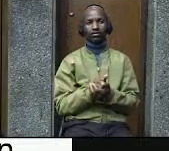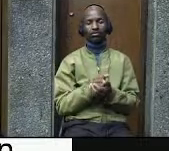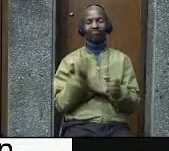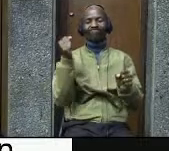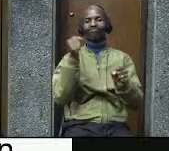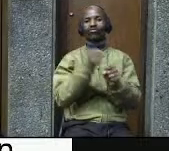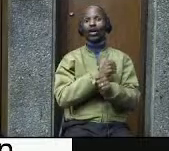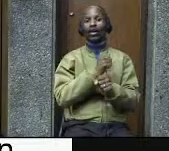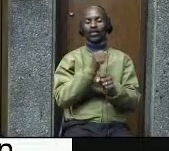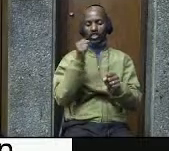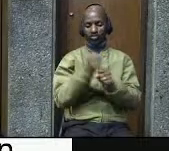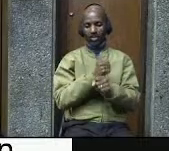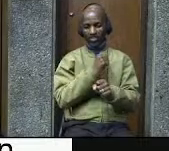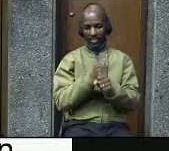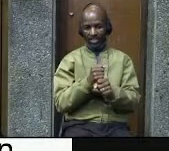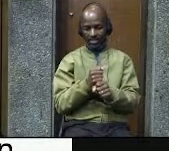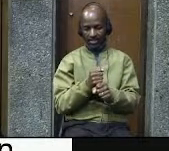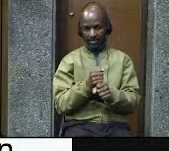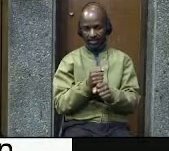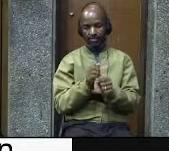of